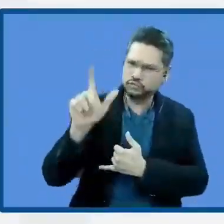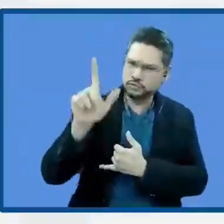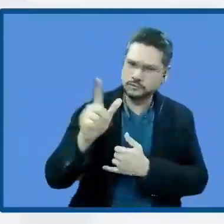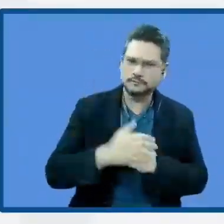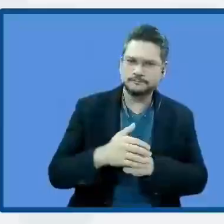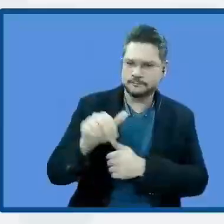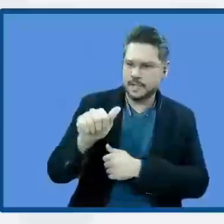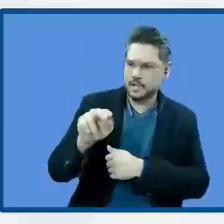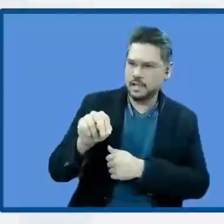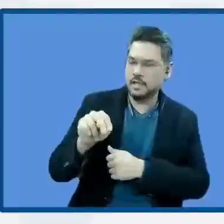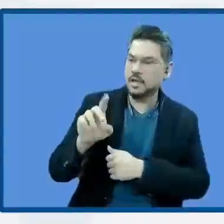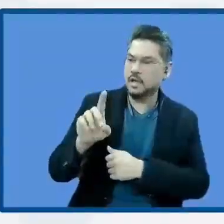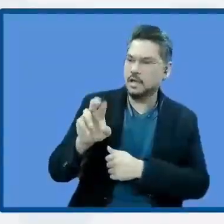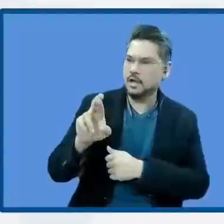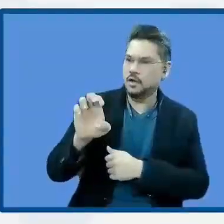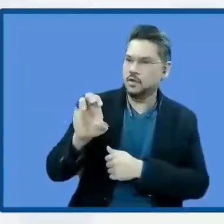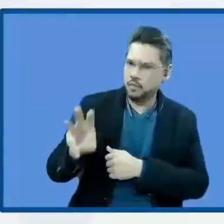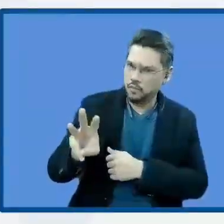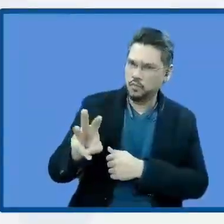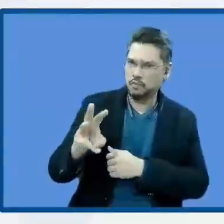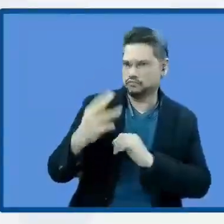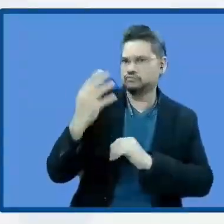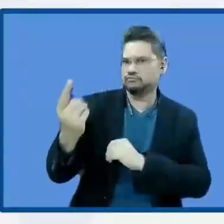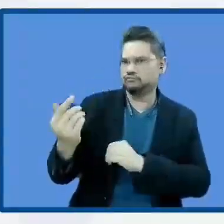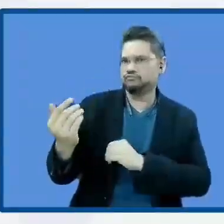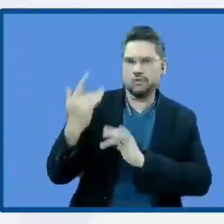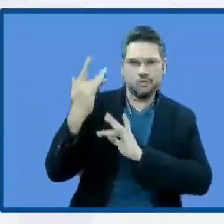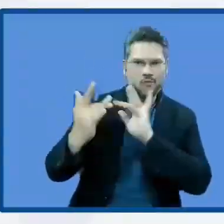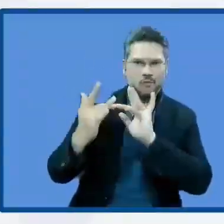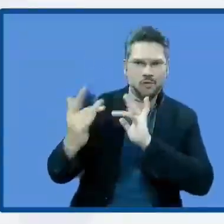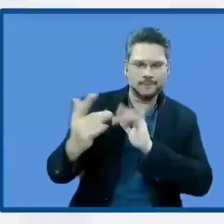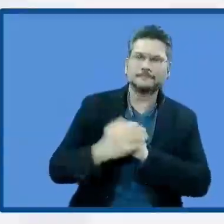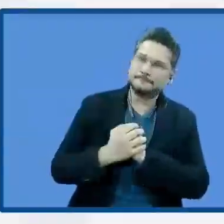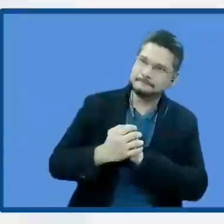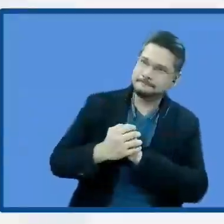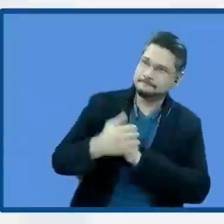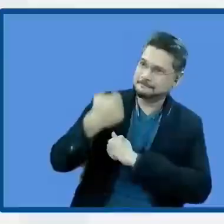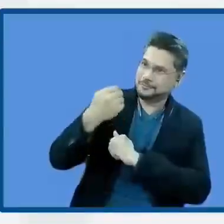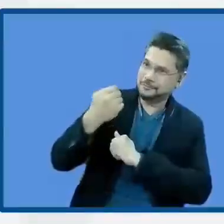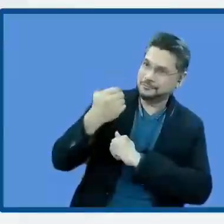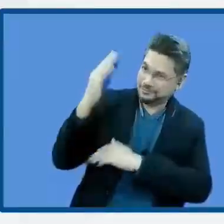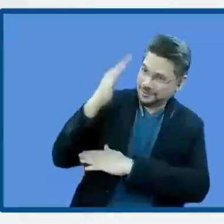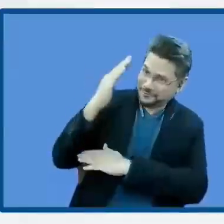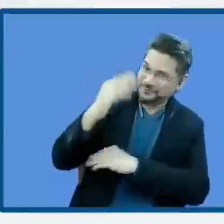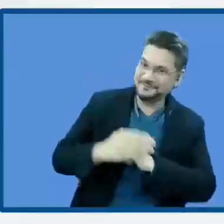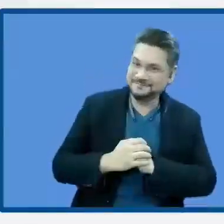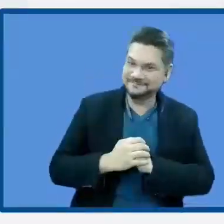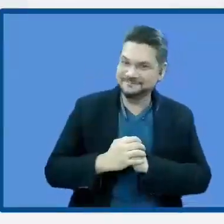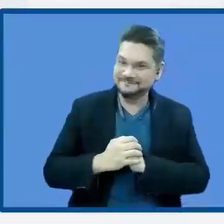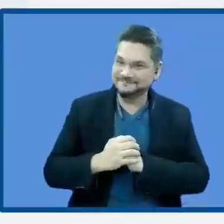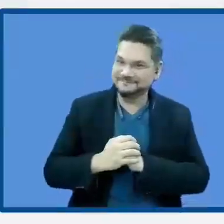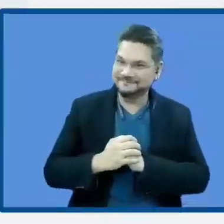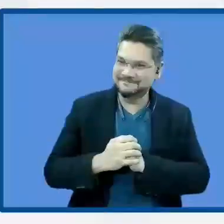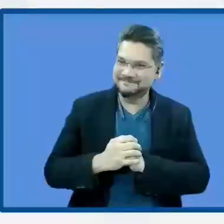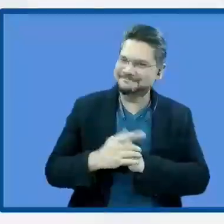us virtually. Good afternoon, Andrew. We would like to ask you